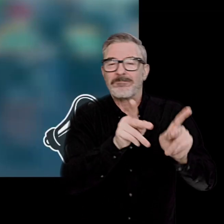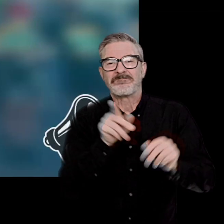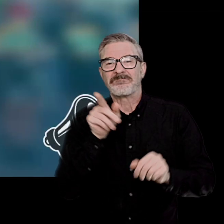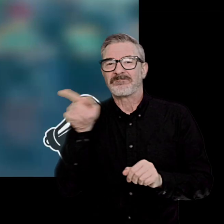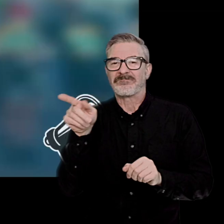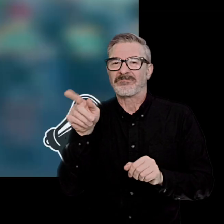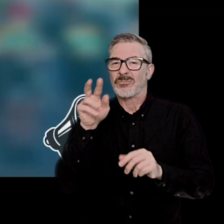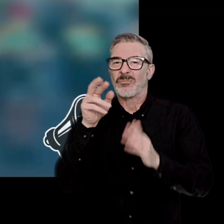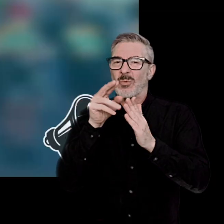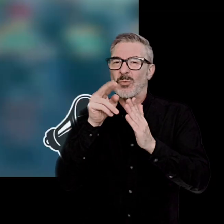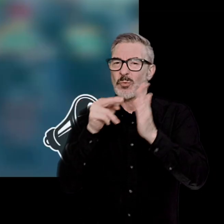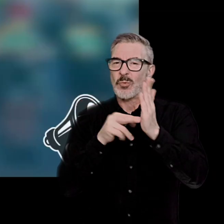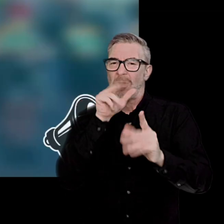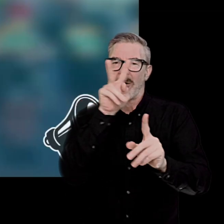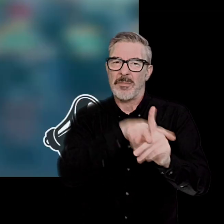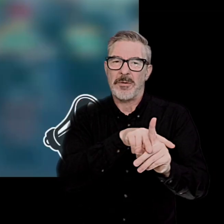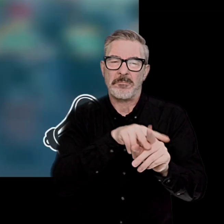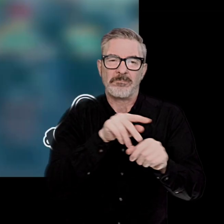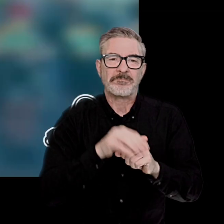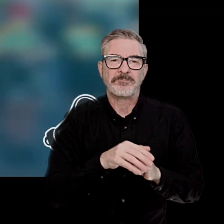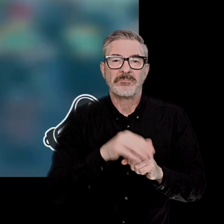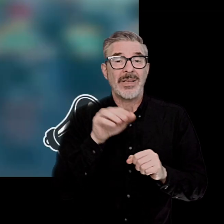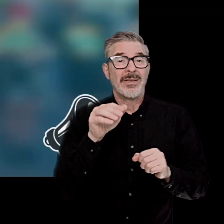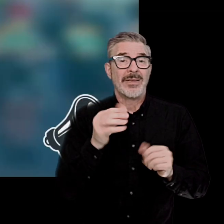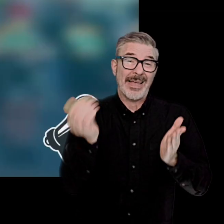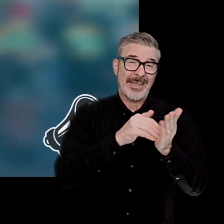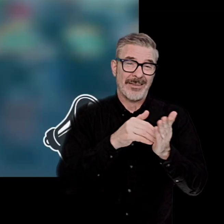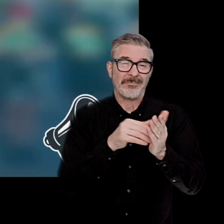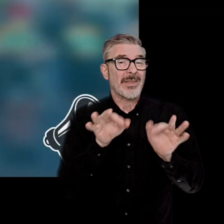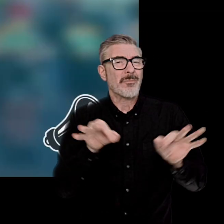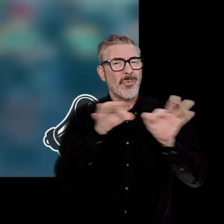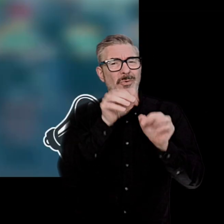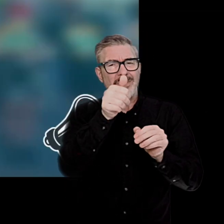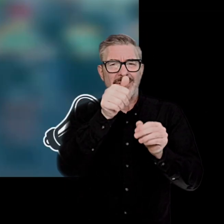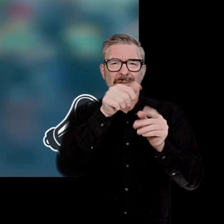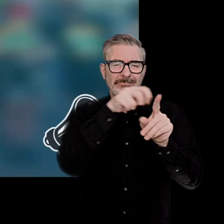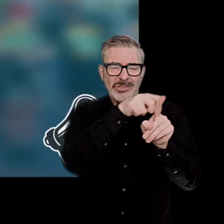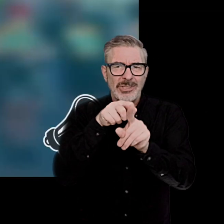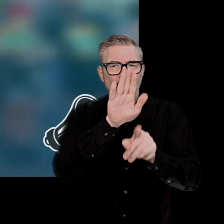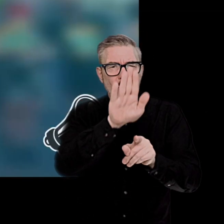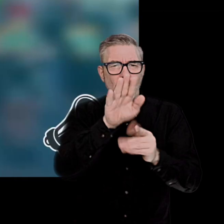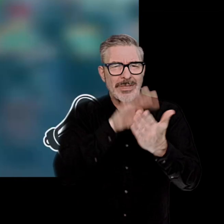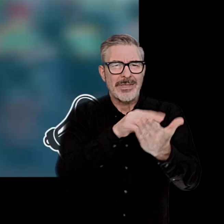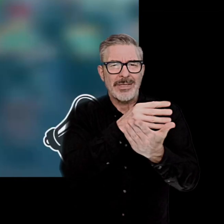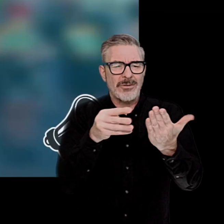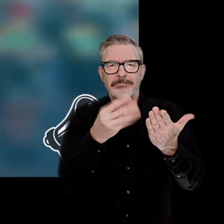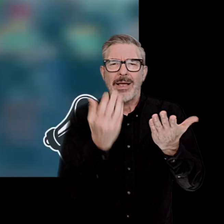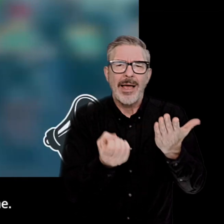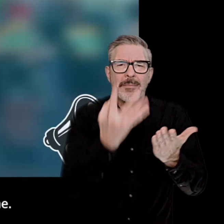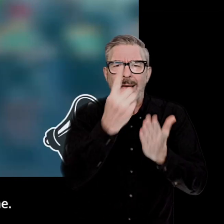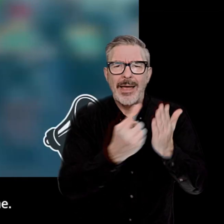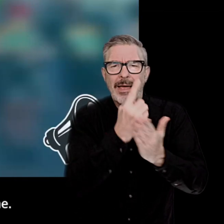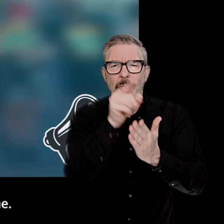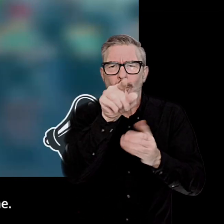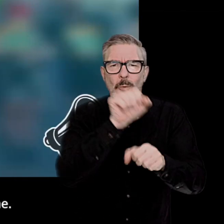It's important to take note of overtime matters because oftentimes you're scheduled to